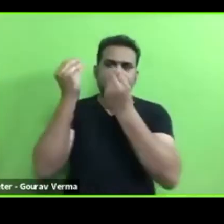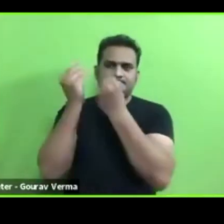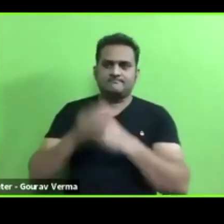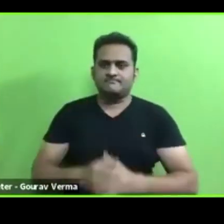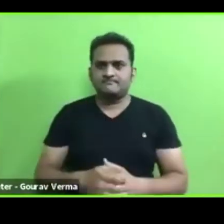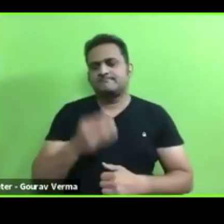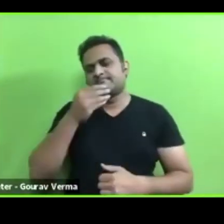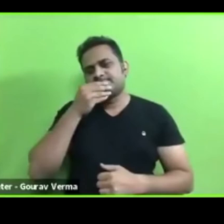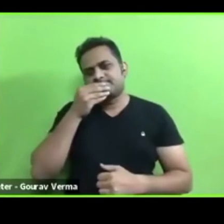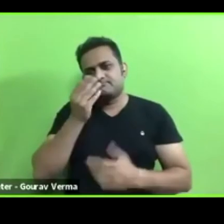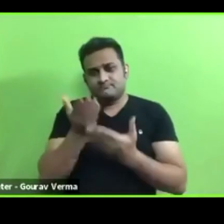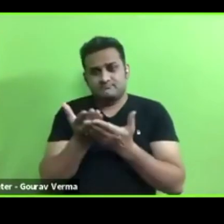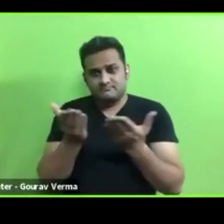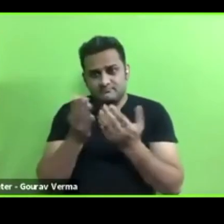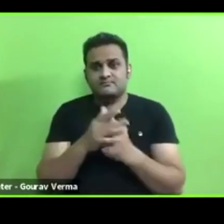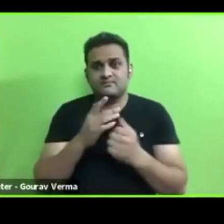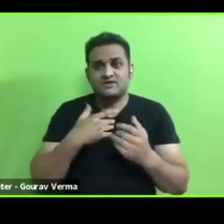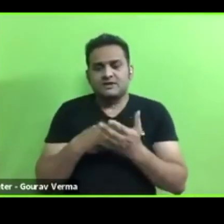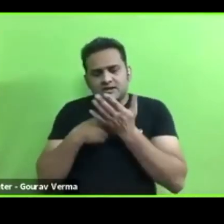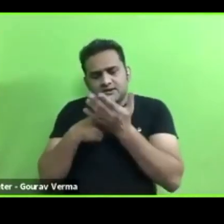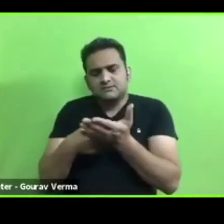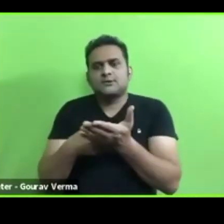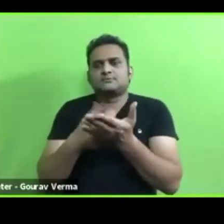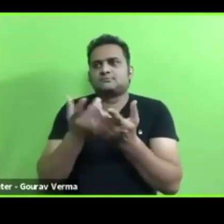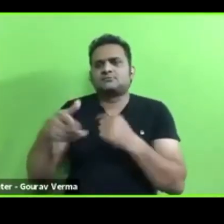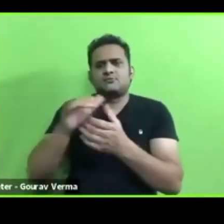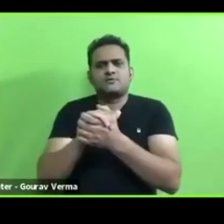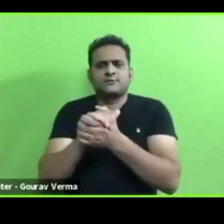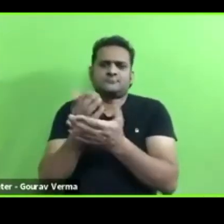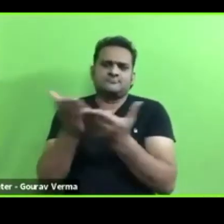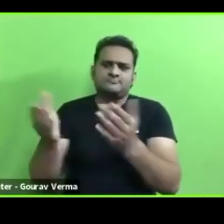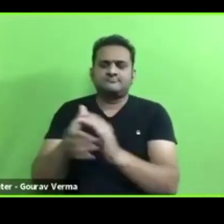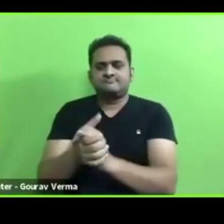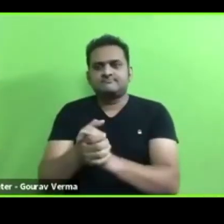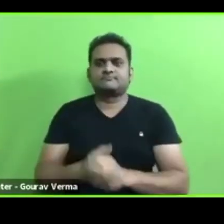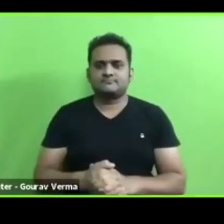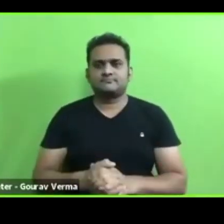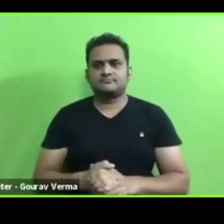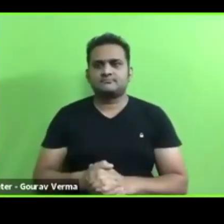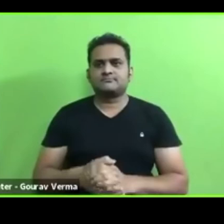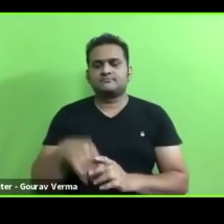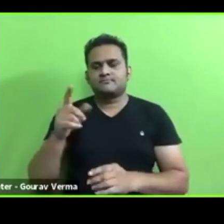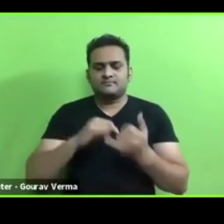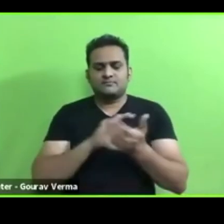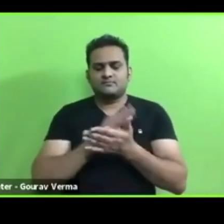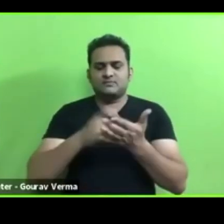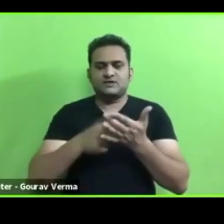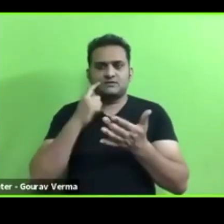Please convey my regards to friends. Sincerely, Sridhar